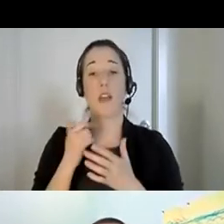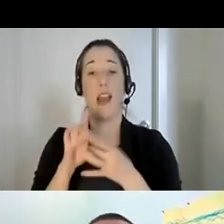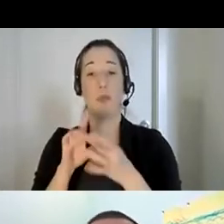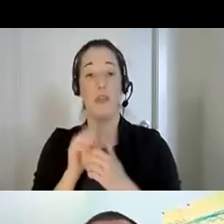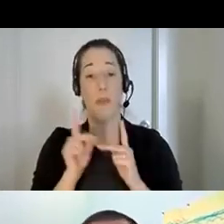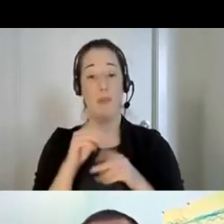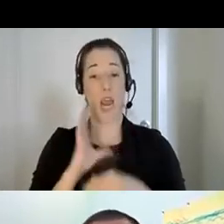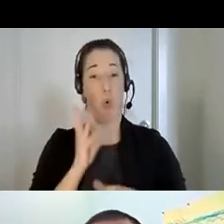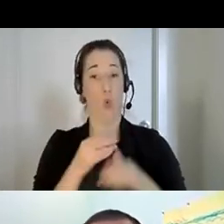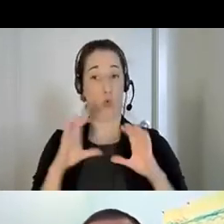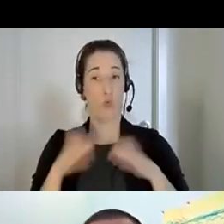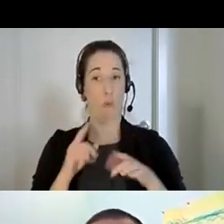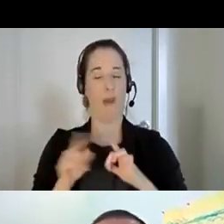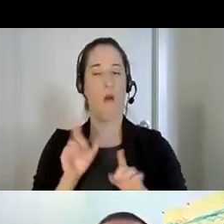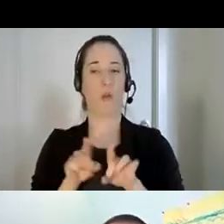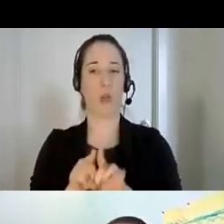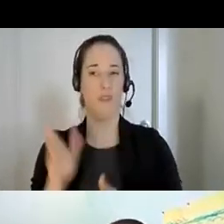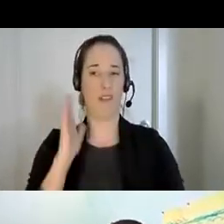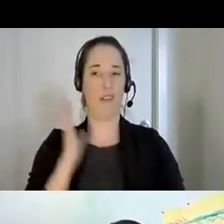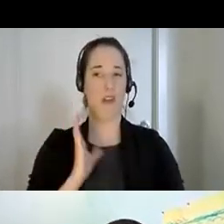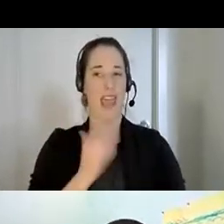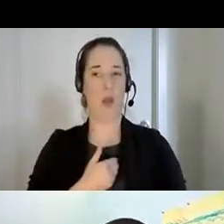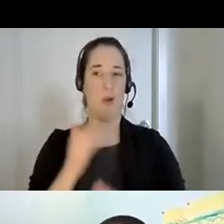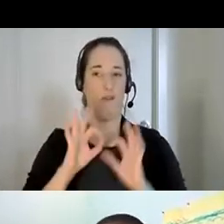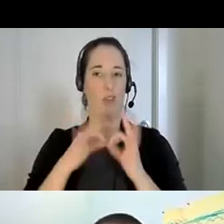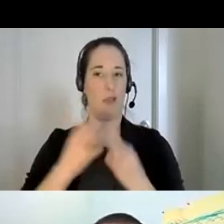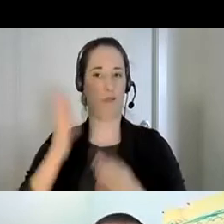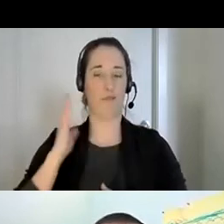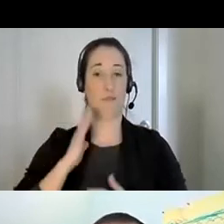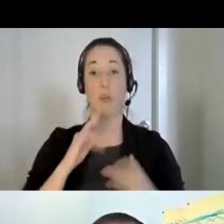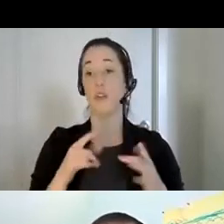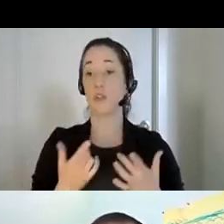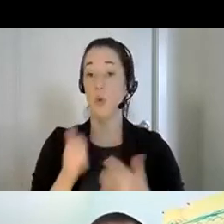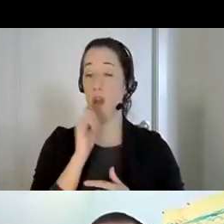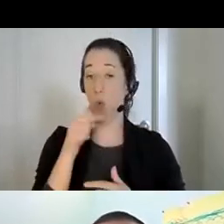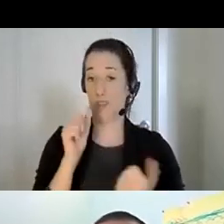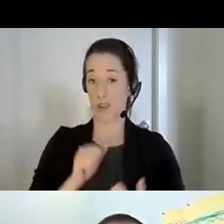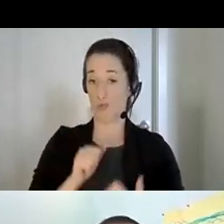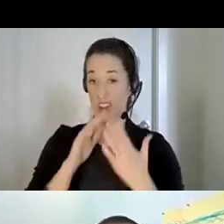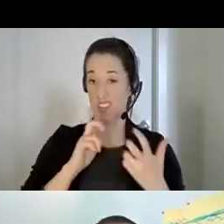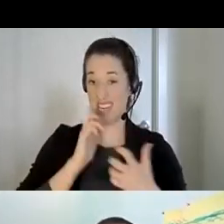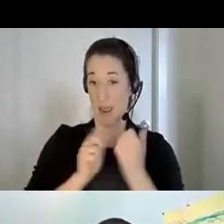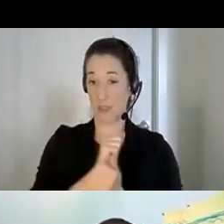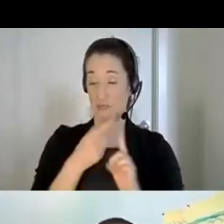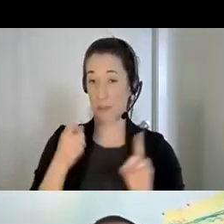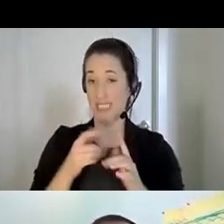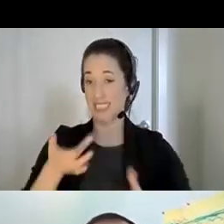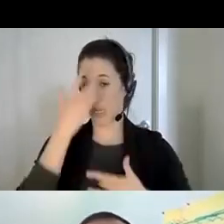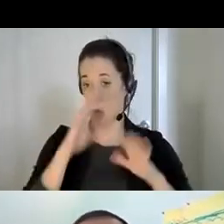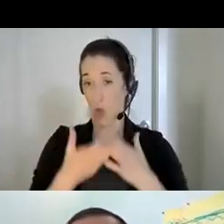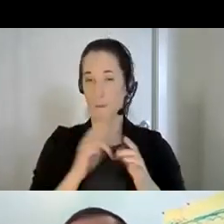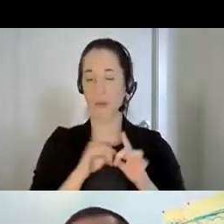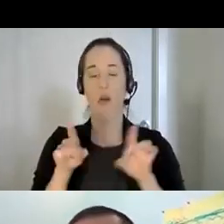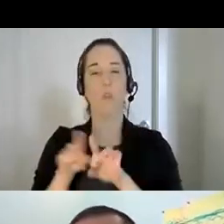our ancestors. So in addition to addressing the damages of a sick world, this connection also gives us strength as